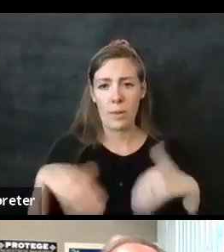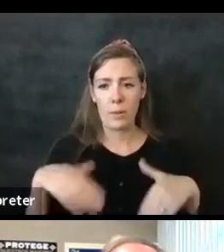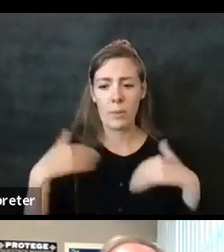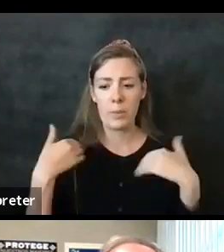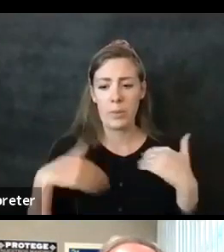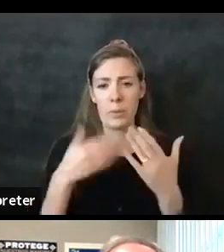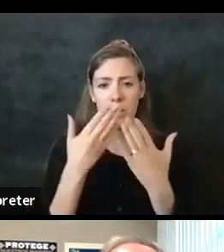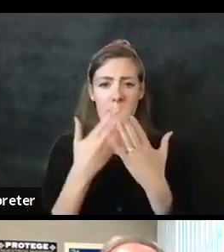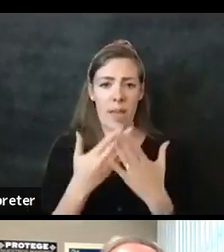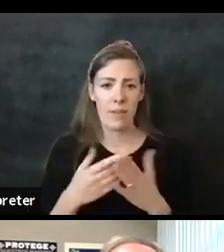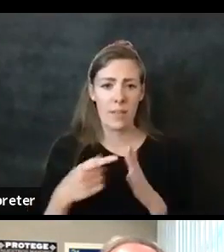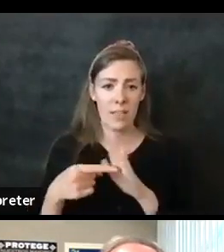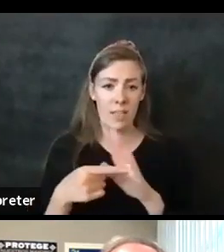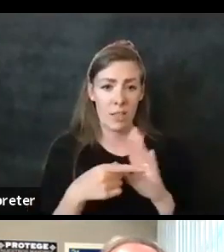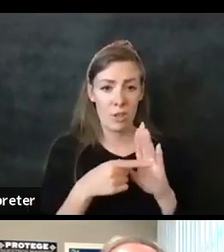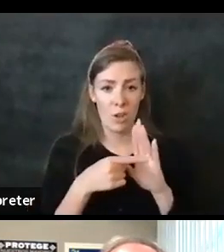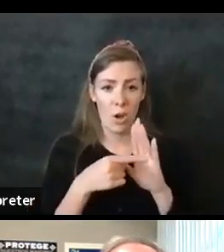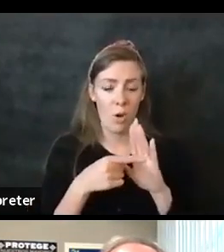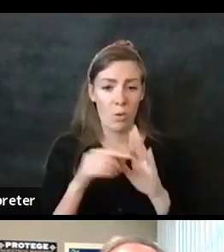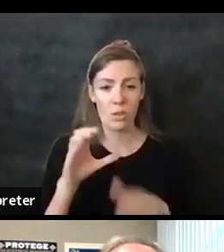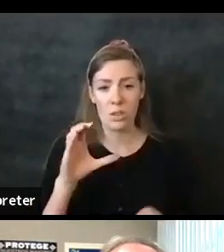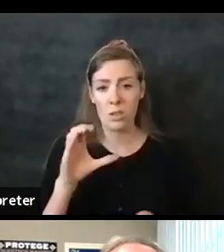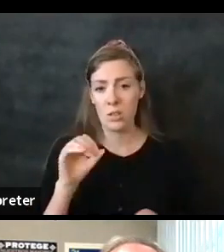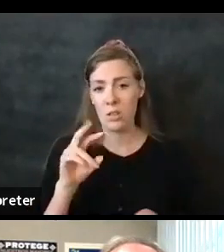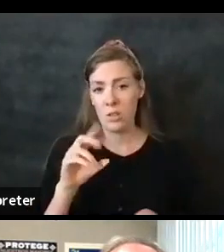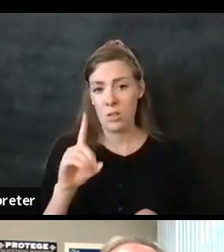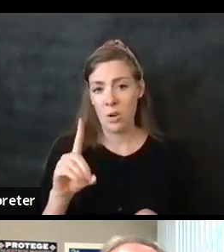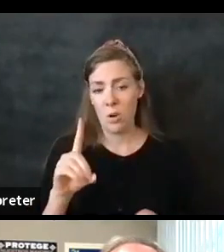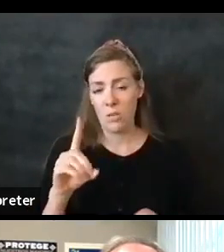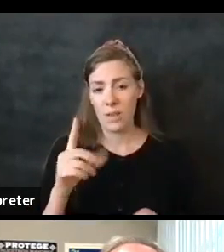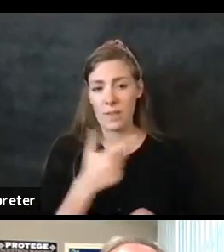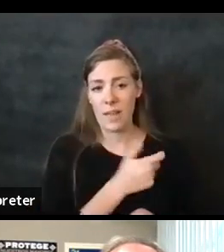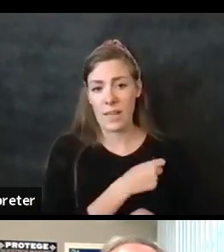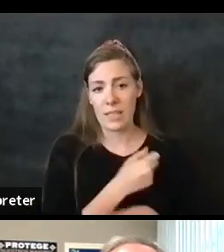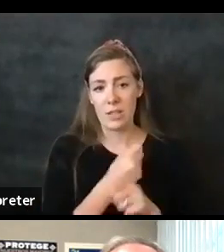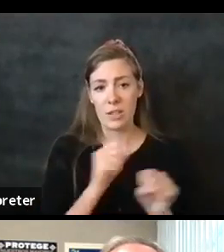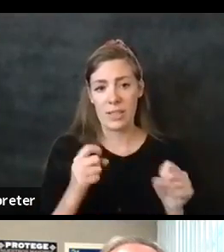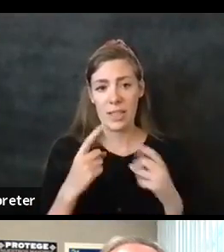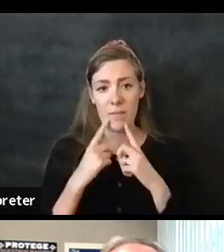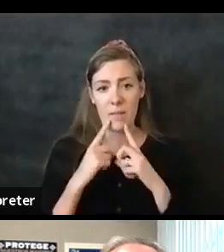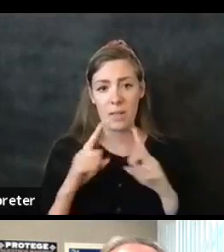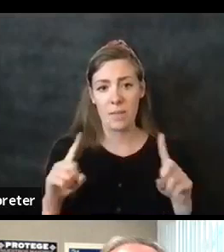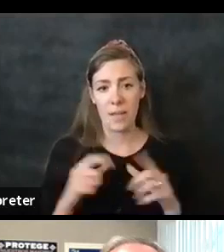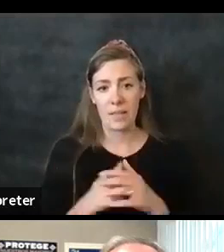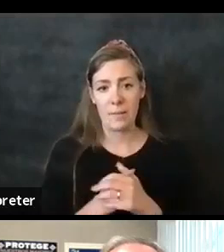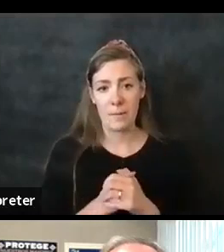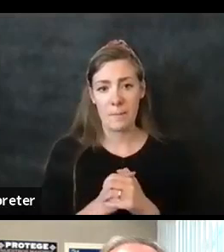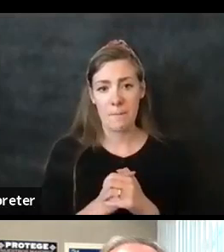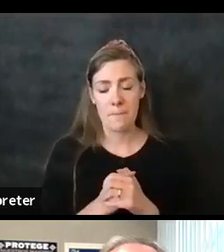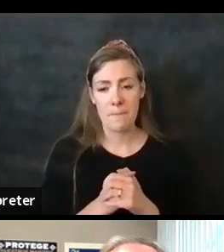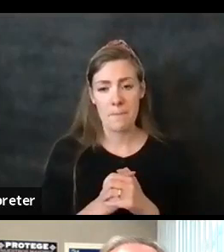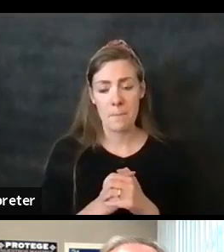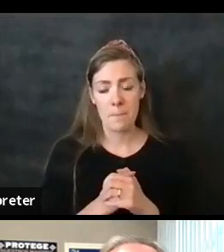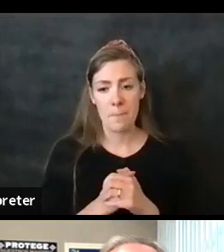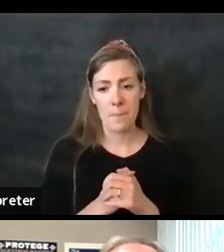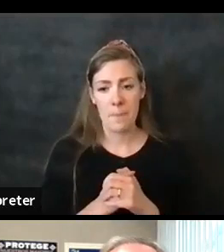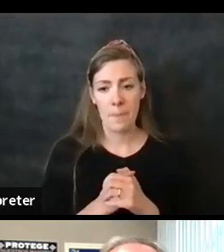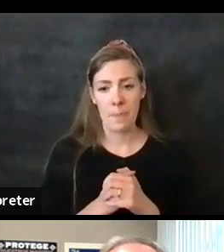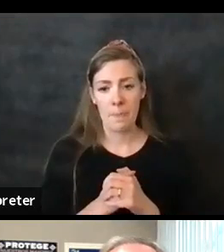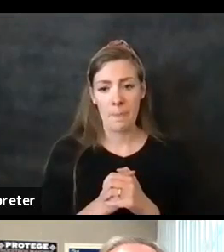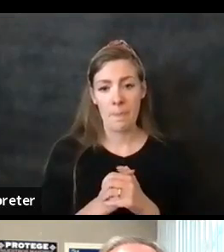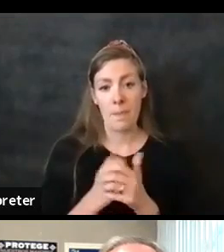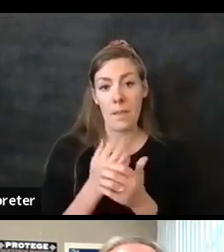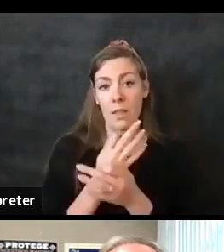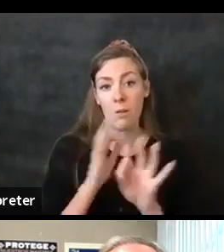shown that COVID vaccinations are safe and effective. And as Supervisor Corsi noted, they are free